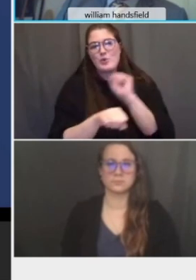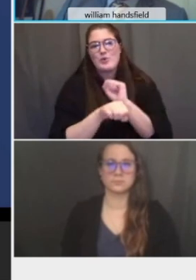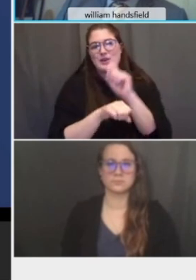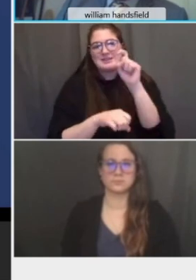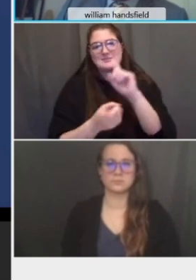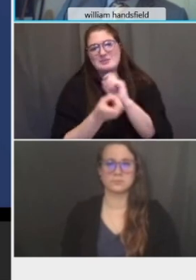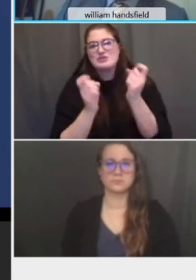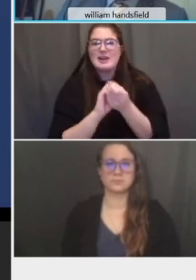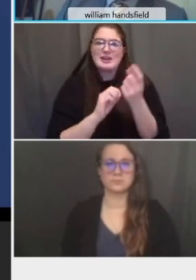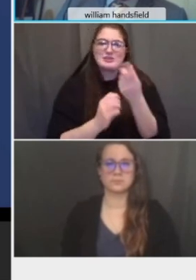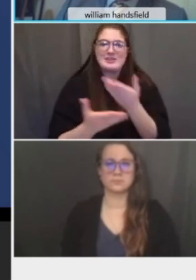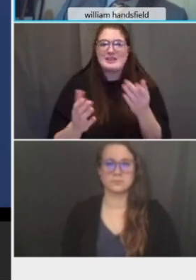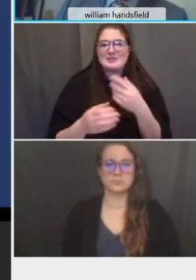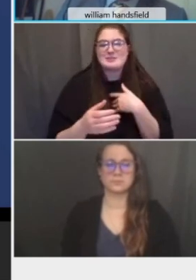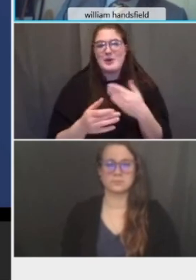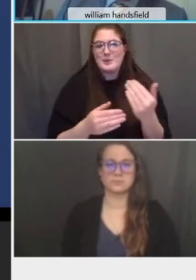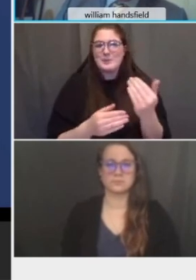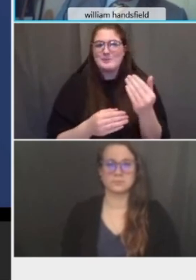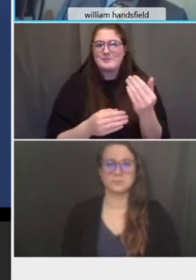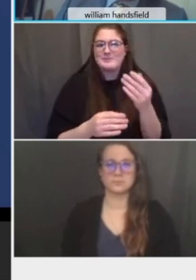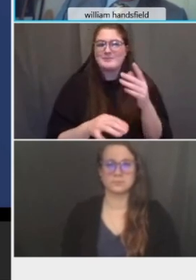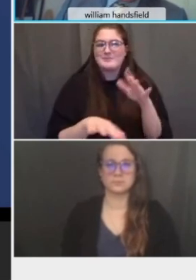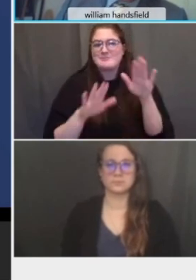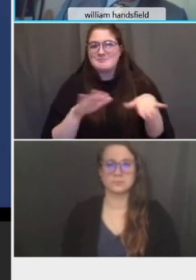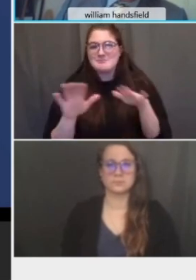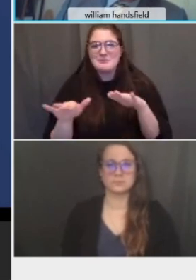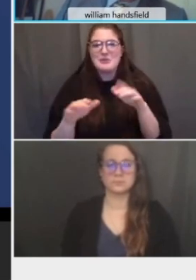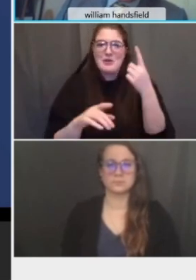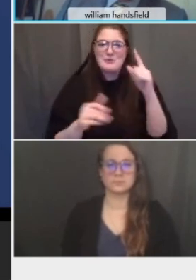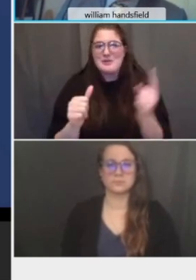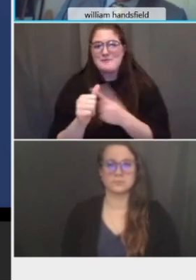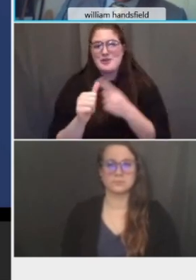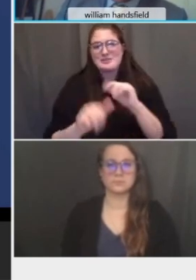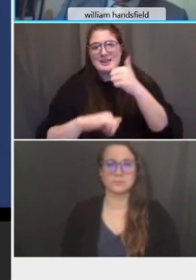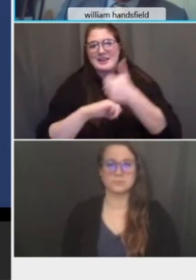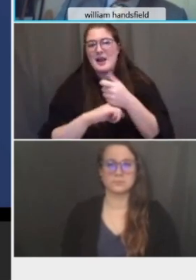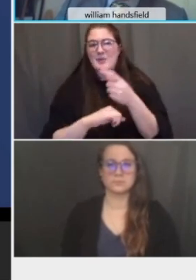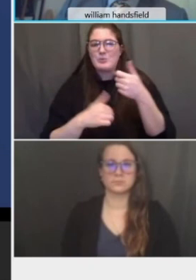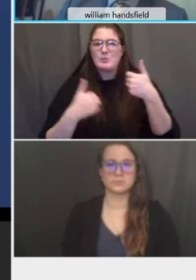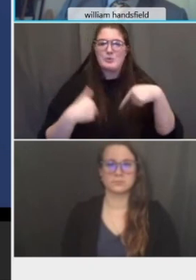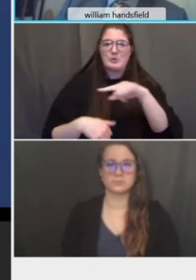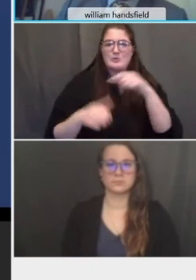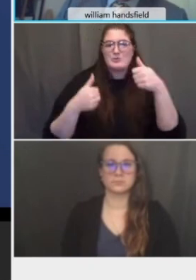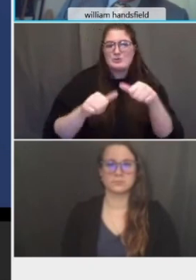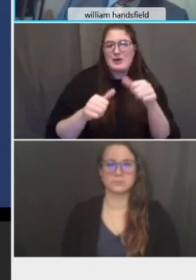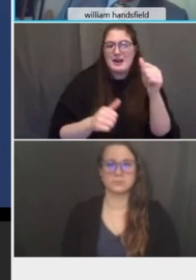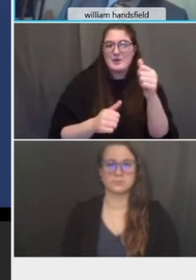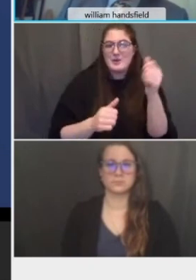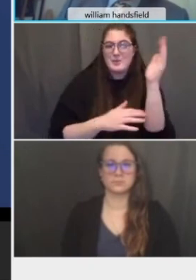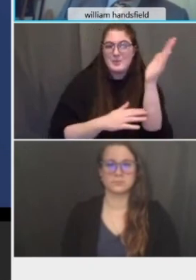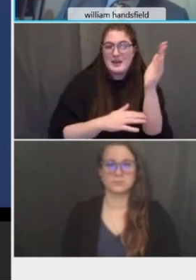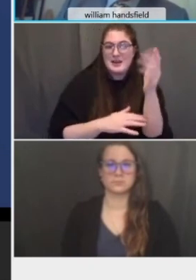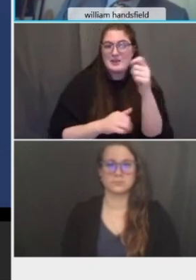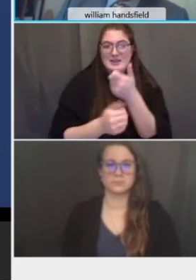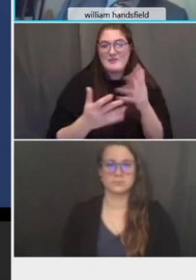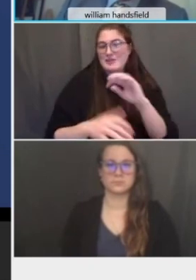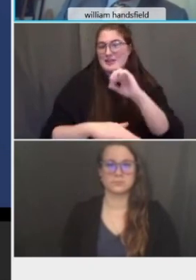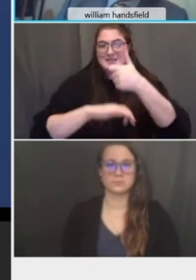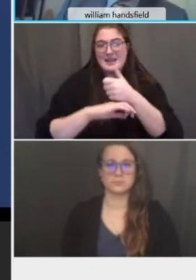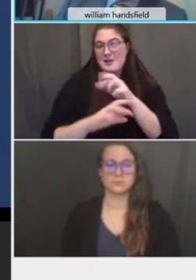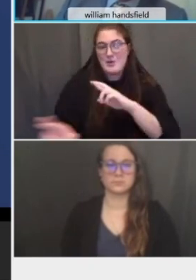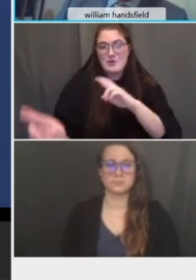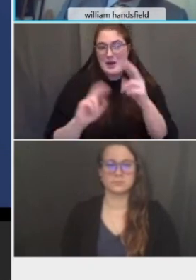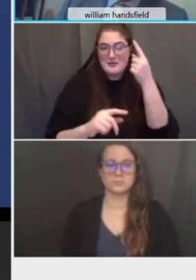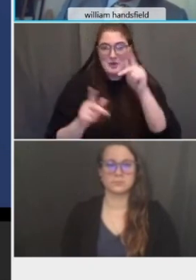be cautious as we first get it in, and know that we'll try to announce when there's everything's in place and everything's ready.